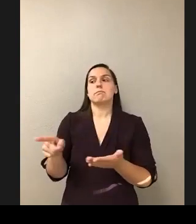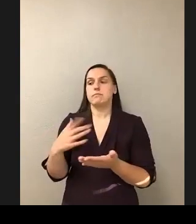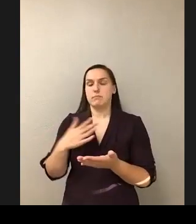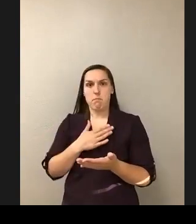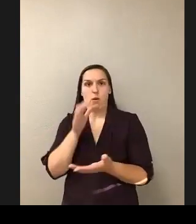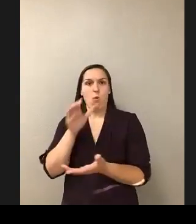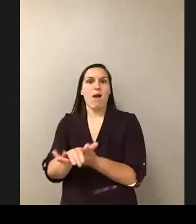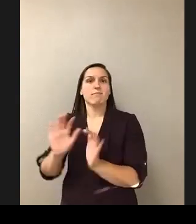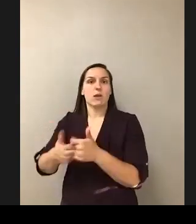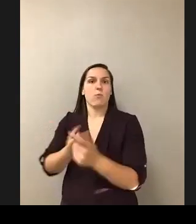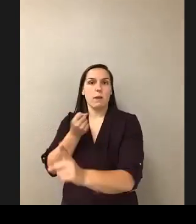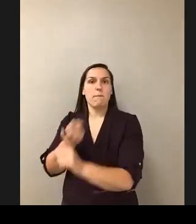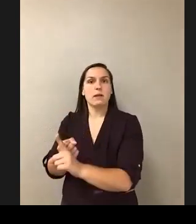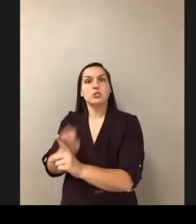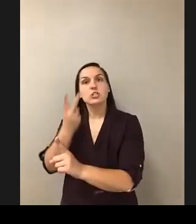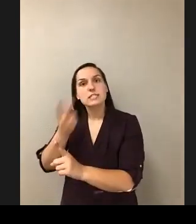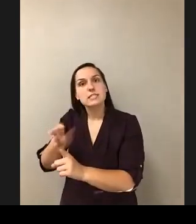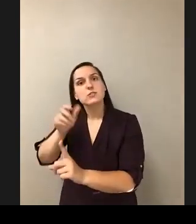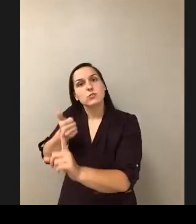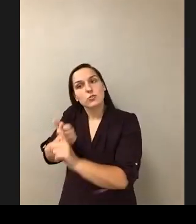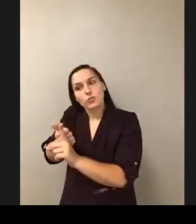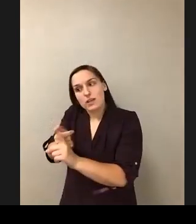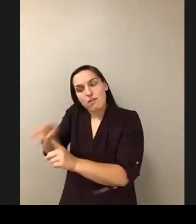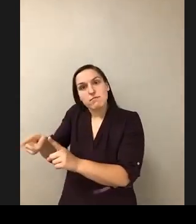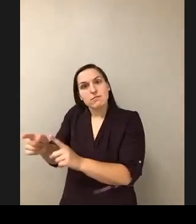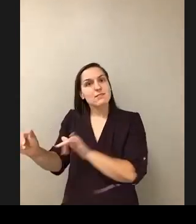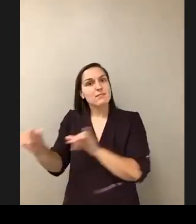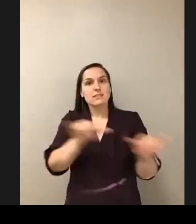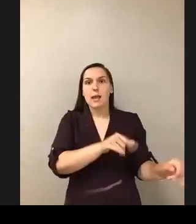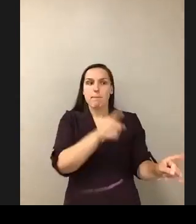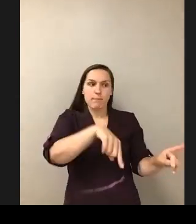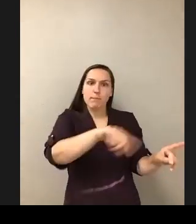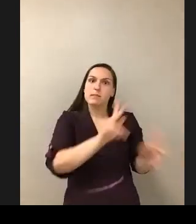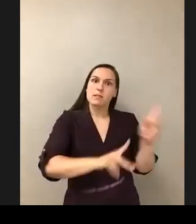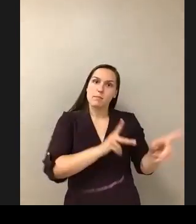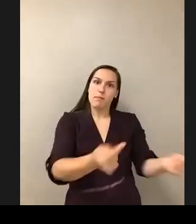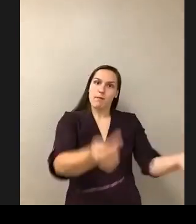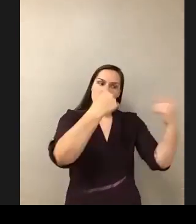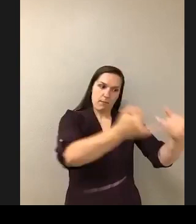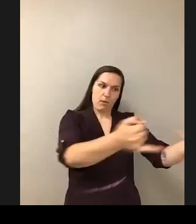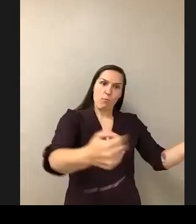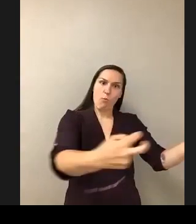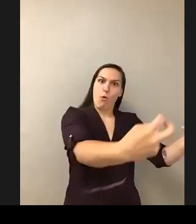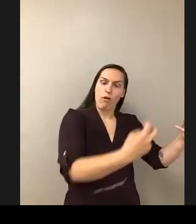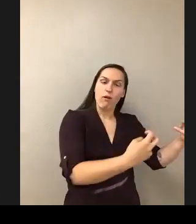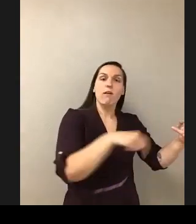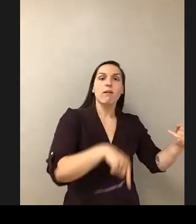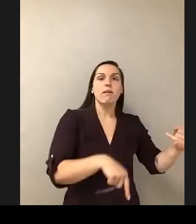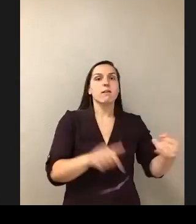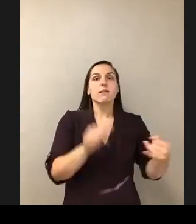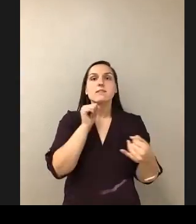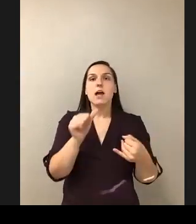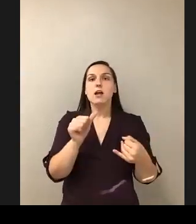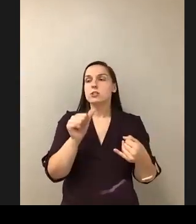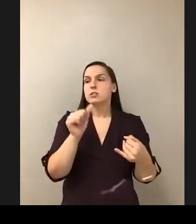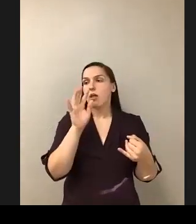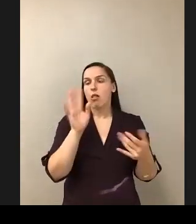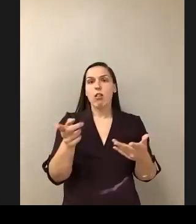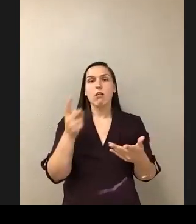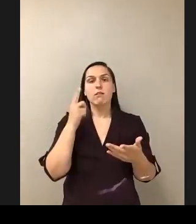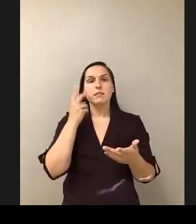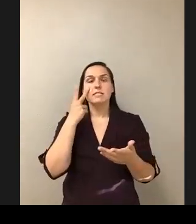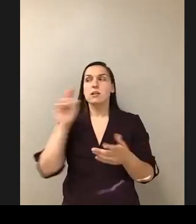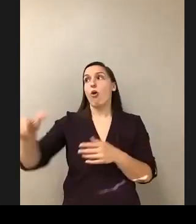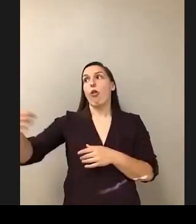because she sees herself in those people, and it's not just happening to others. When she sees this